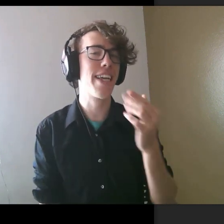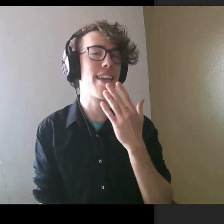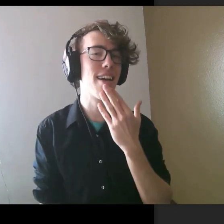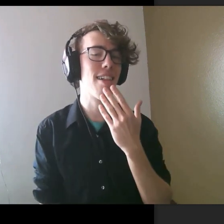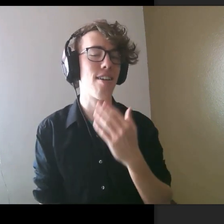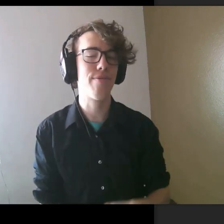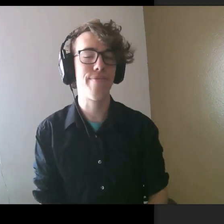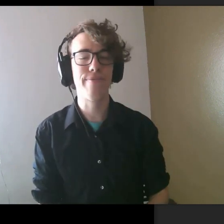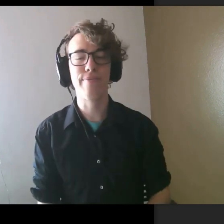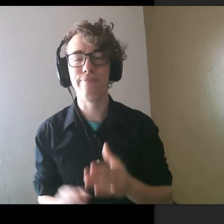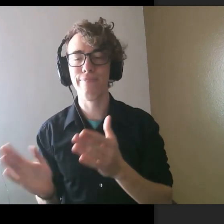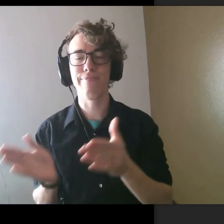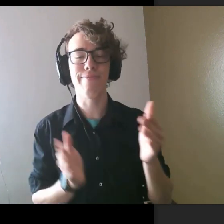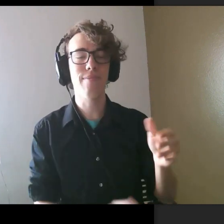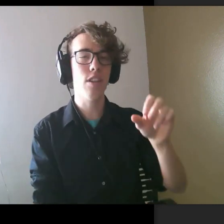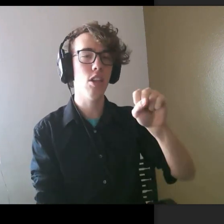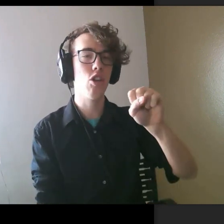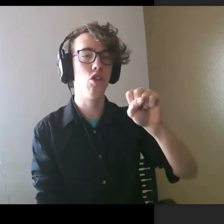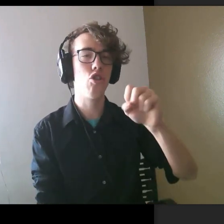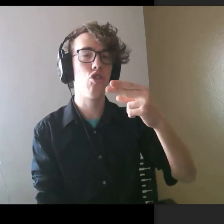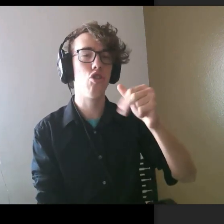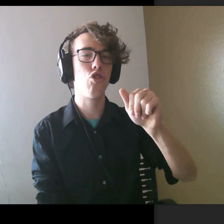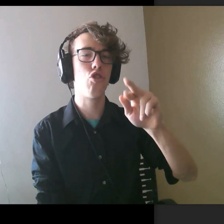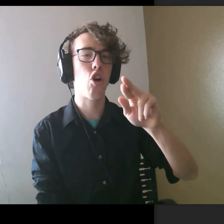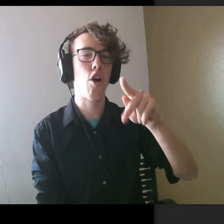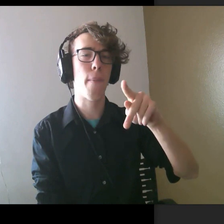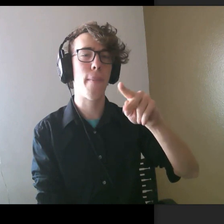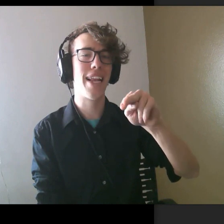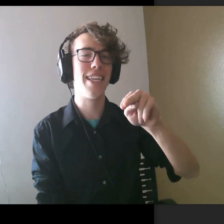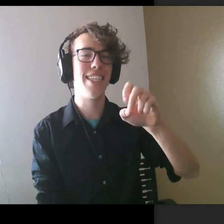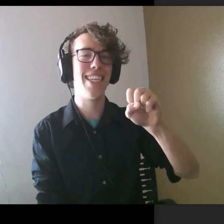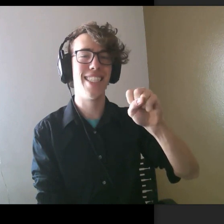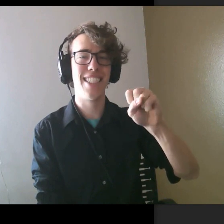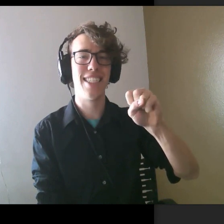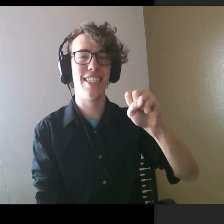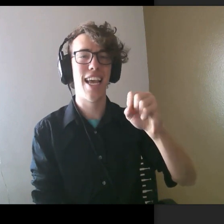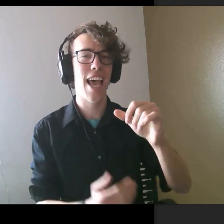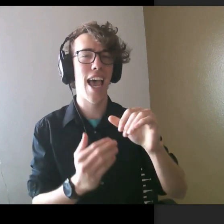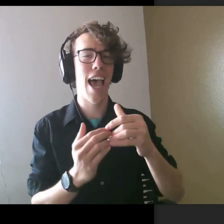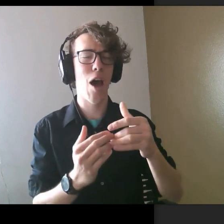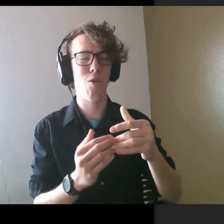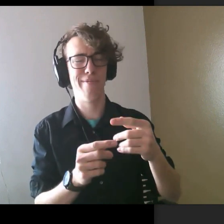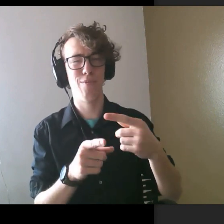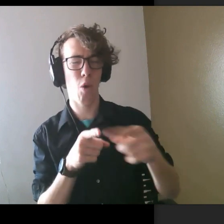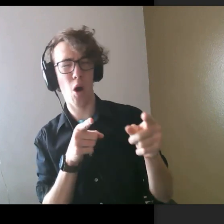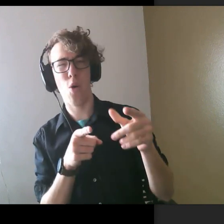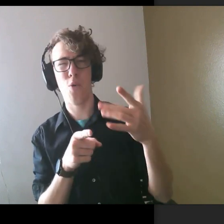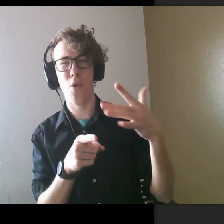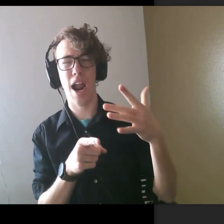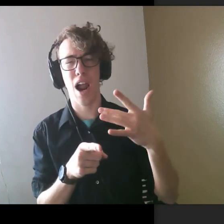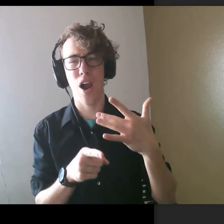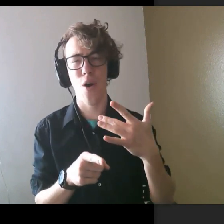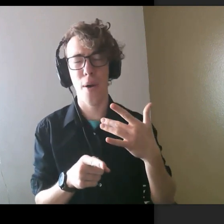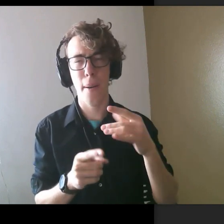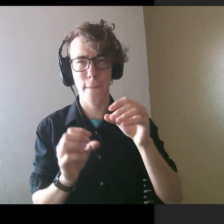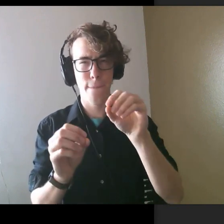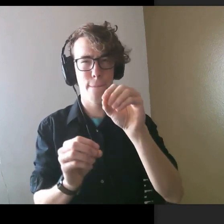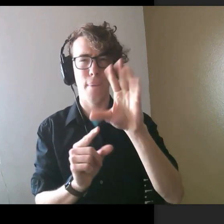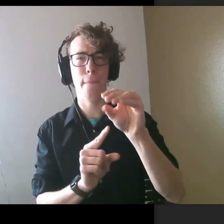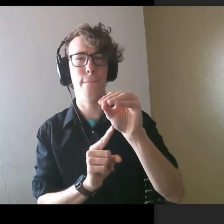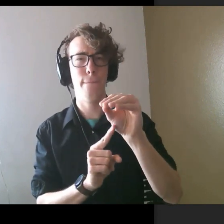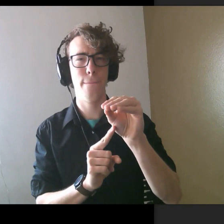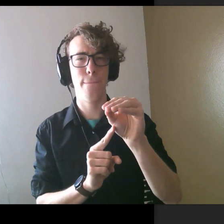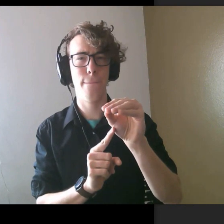Sharpness, how intense that sharpness looks. And we have definition and noise reduction. These are all just to make it look